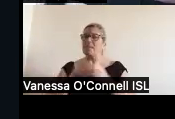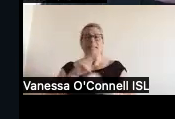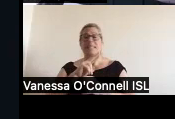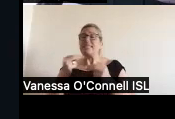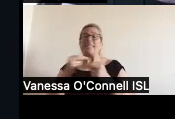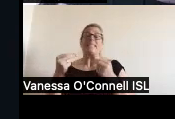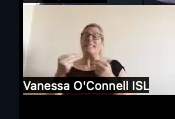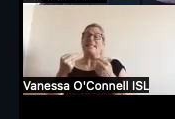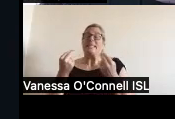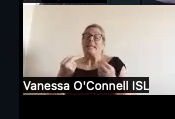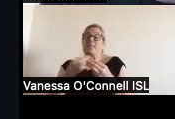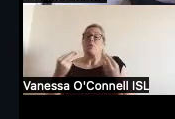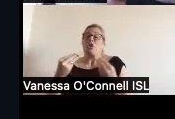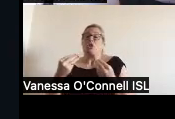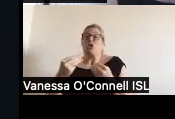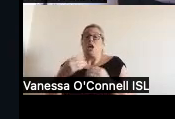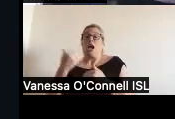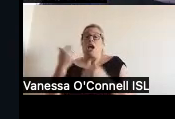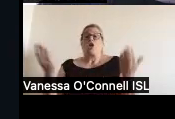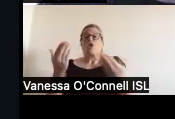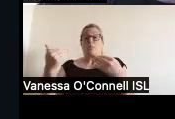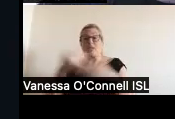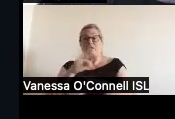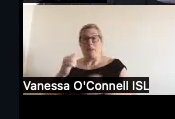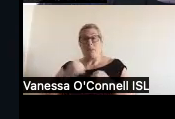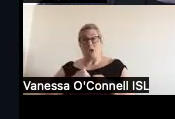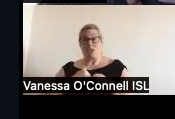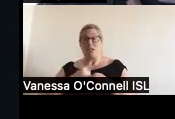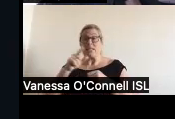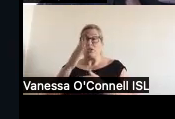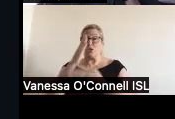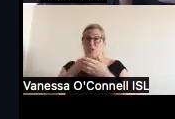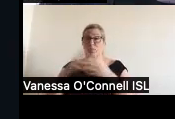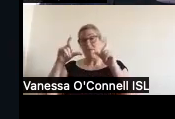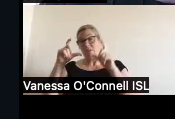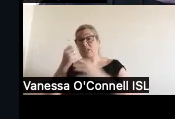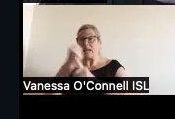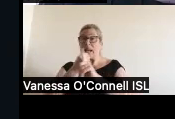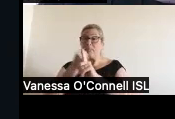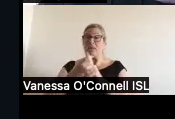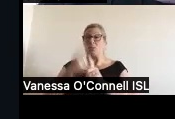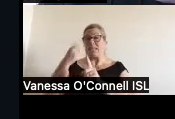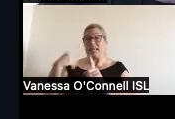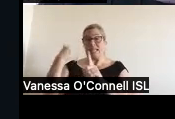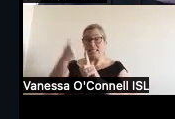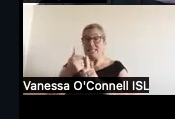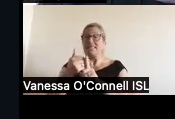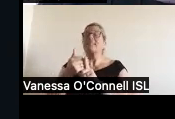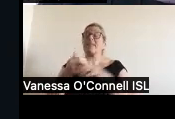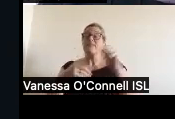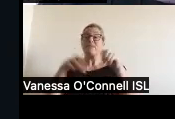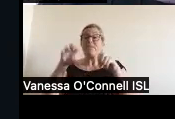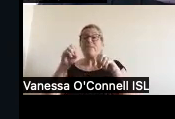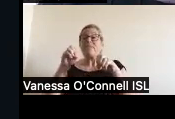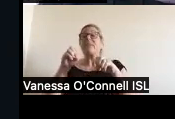us. And then, yeah, so these are some pictures of our little campaigns that we've done during the elections, where